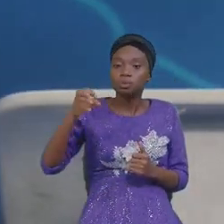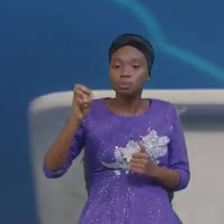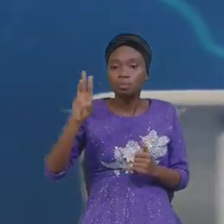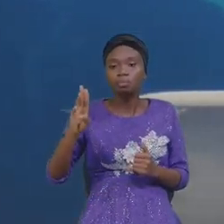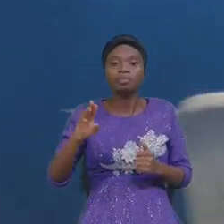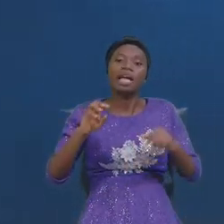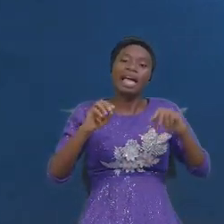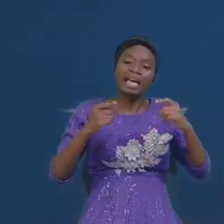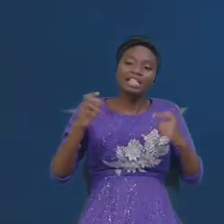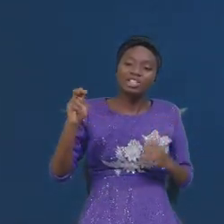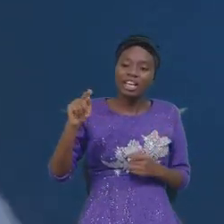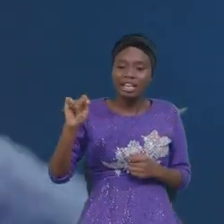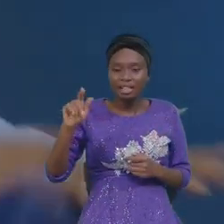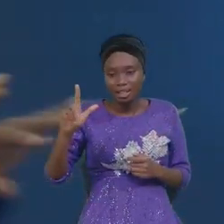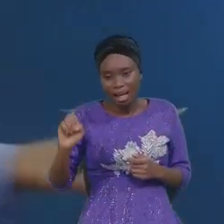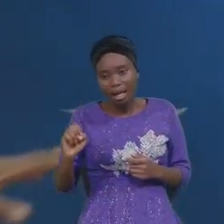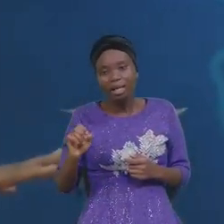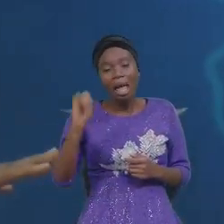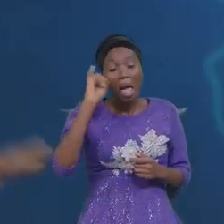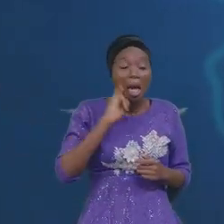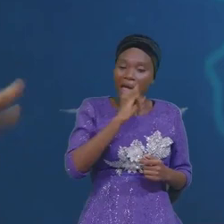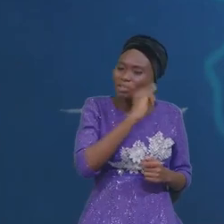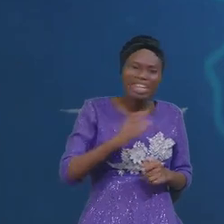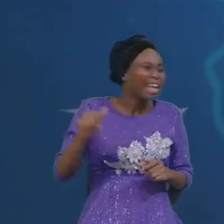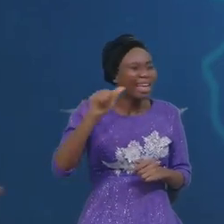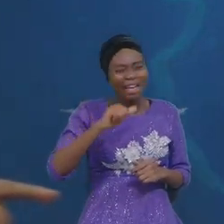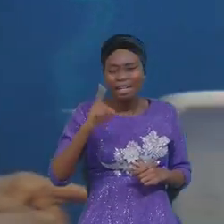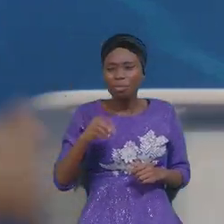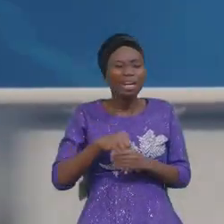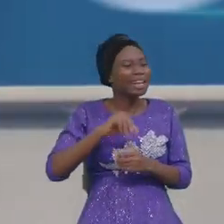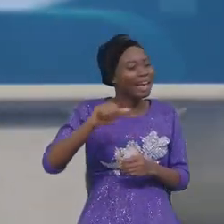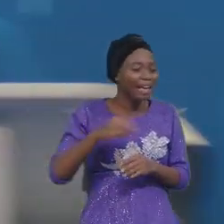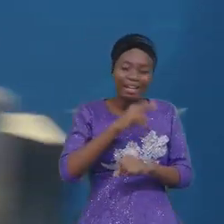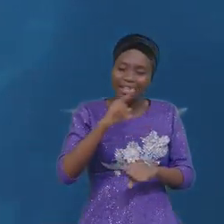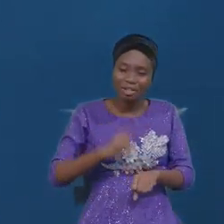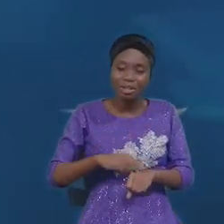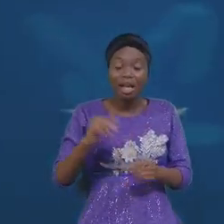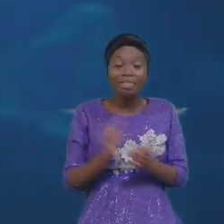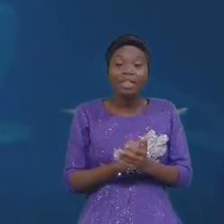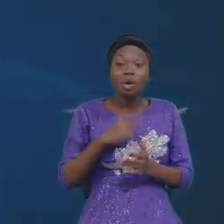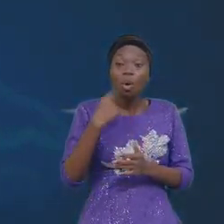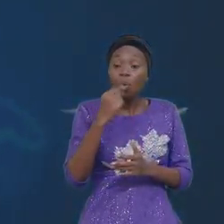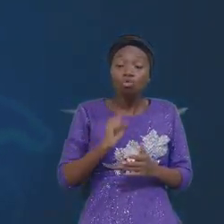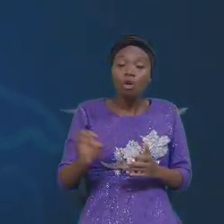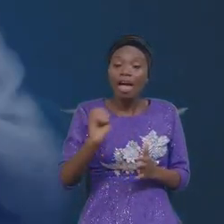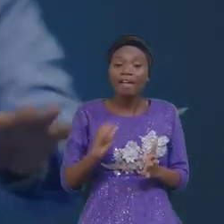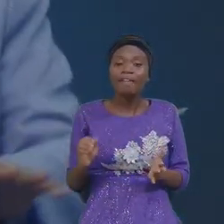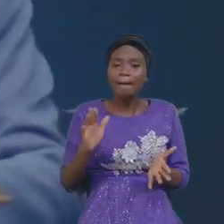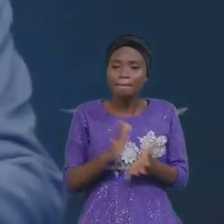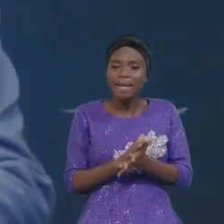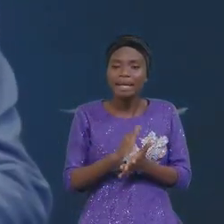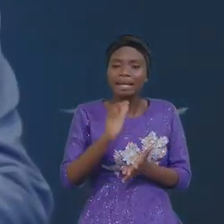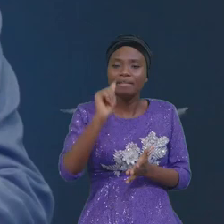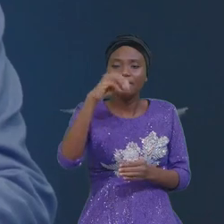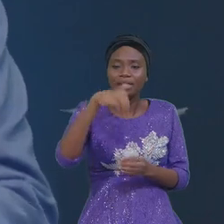Gentile, an Israelite, anyone in any nation, that whosoever